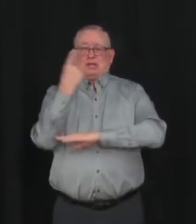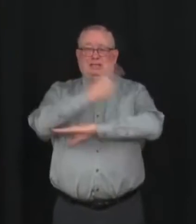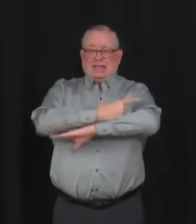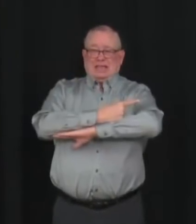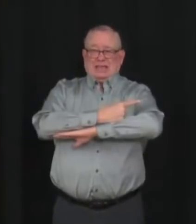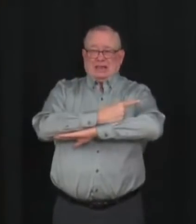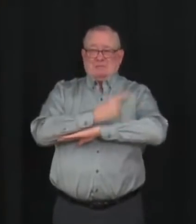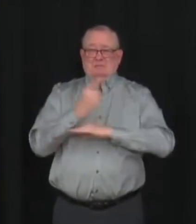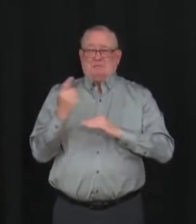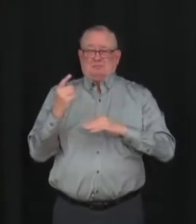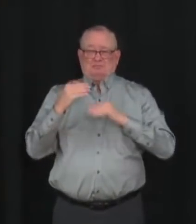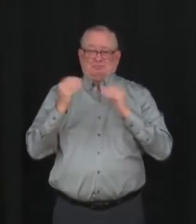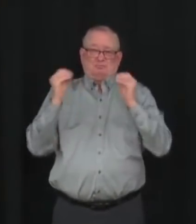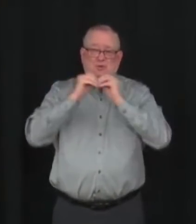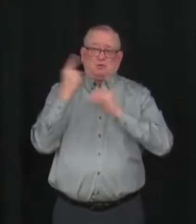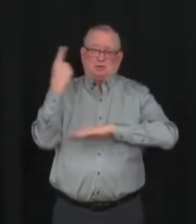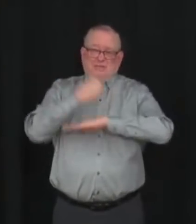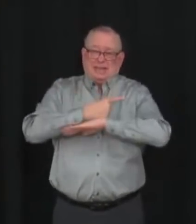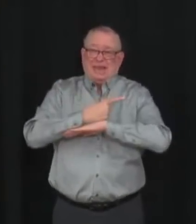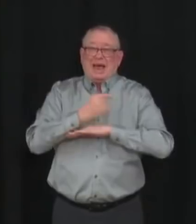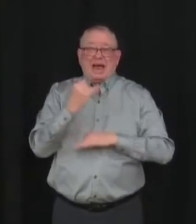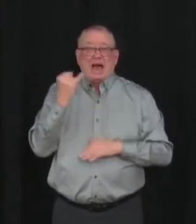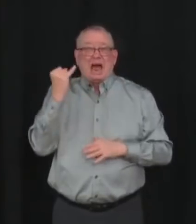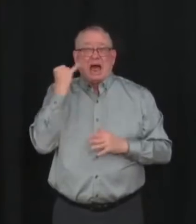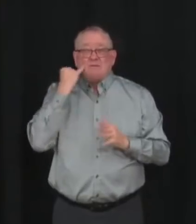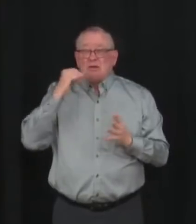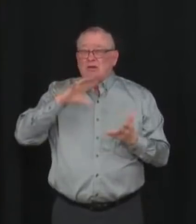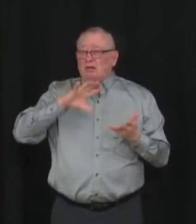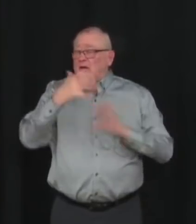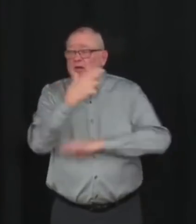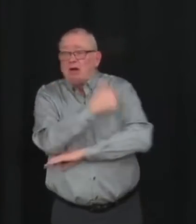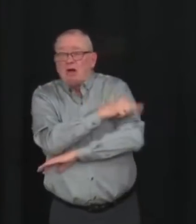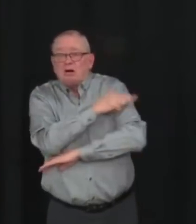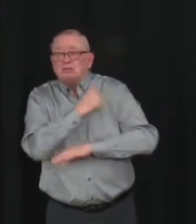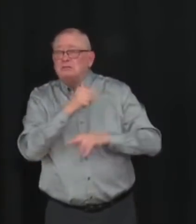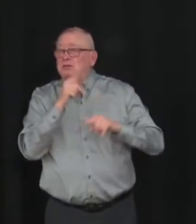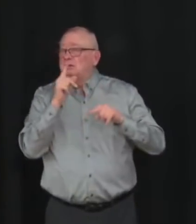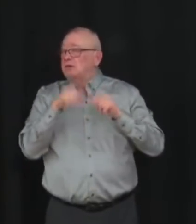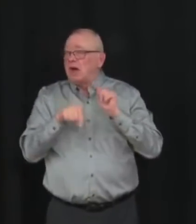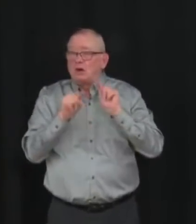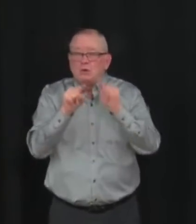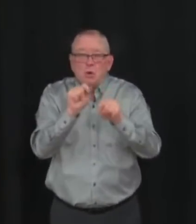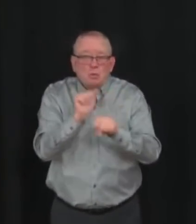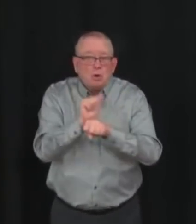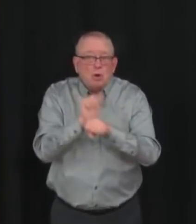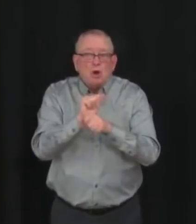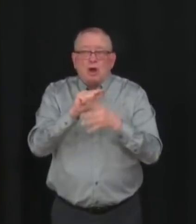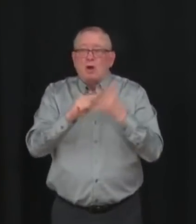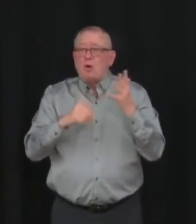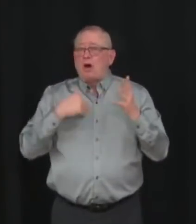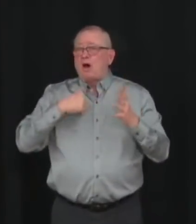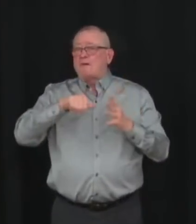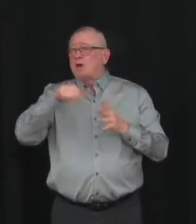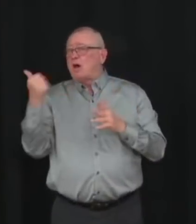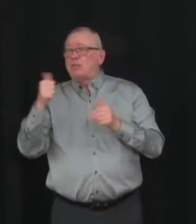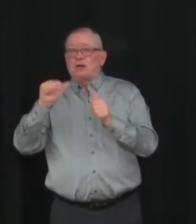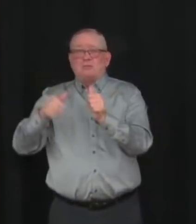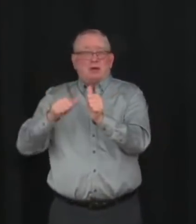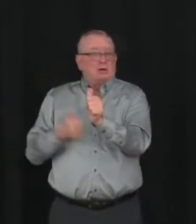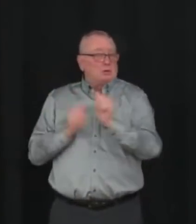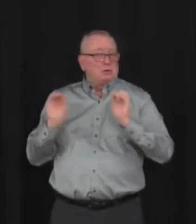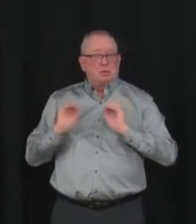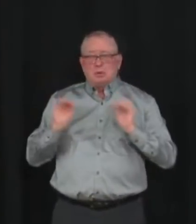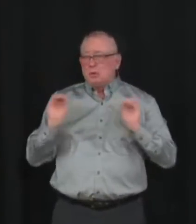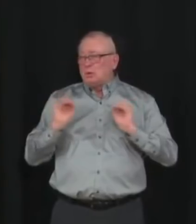would be harmful to the public and where there is no other way to continue the service except by bringing workers back before their